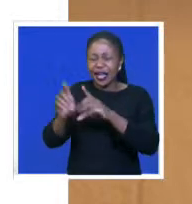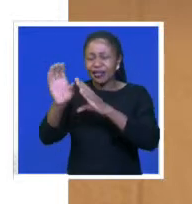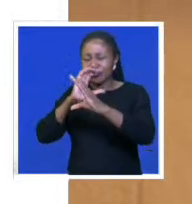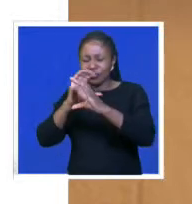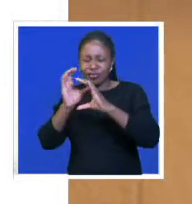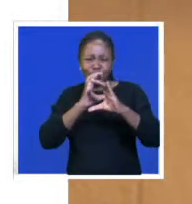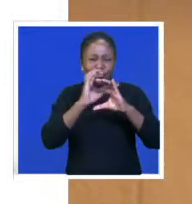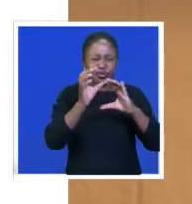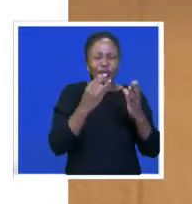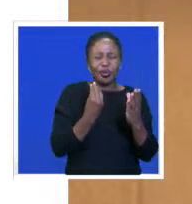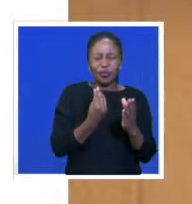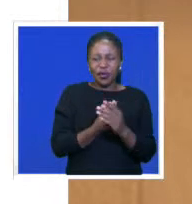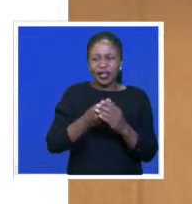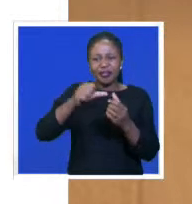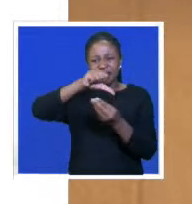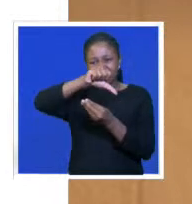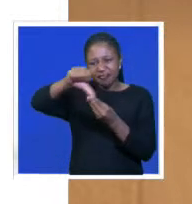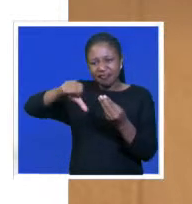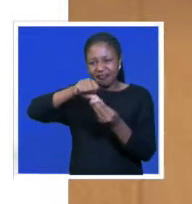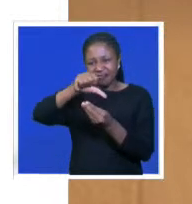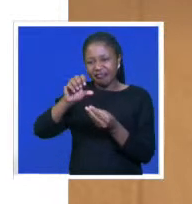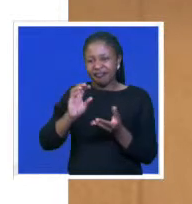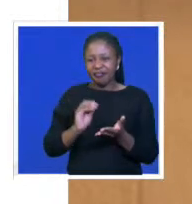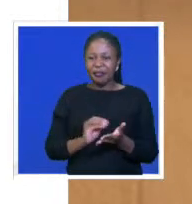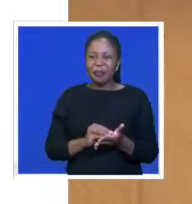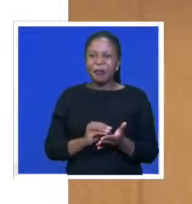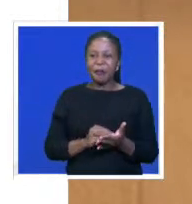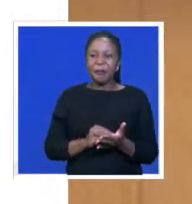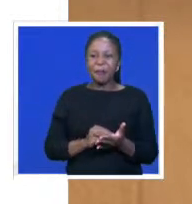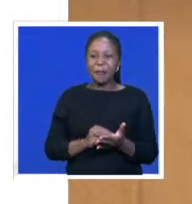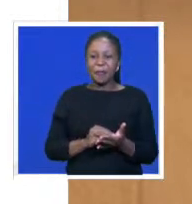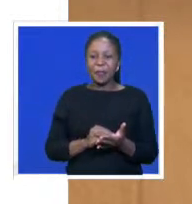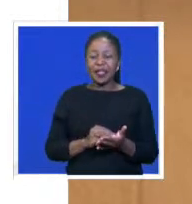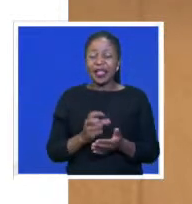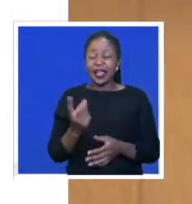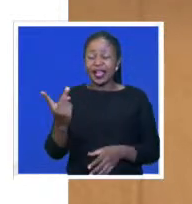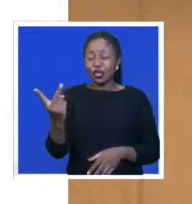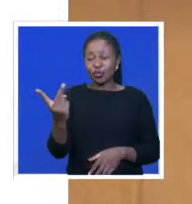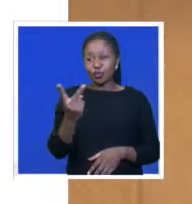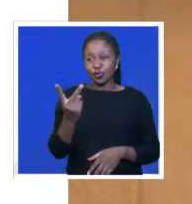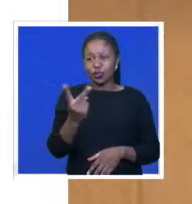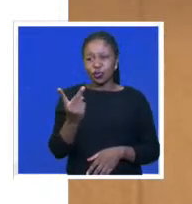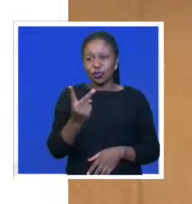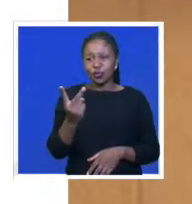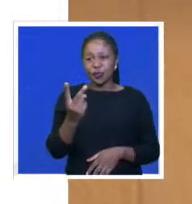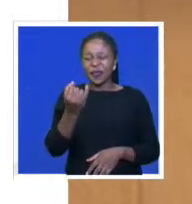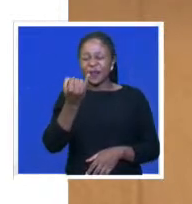done that, they became the first family.